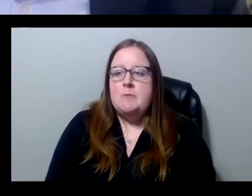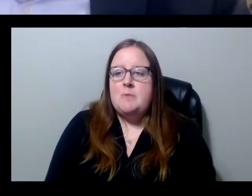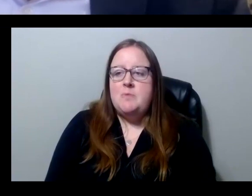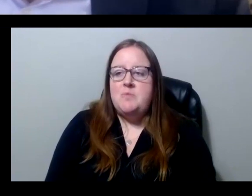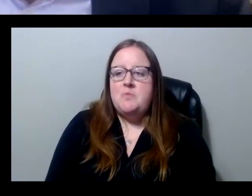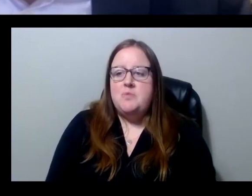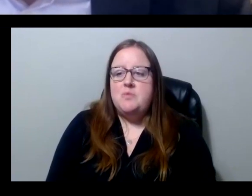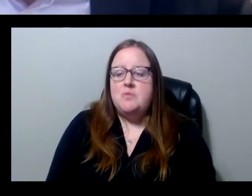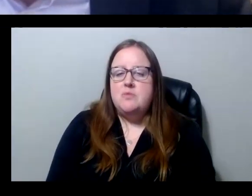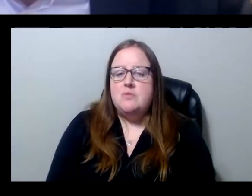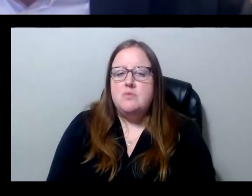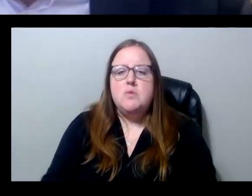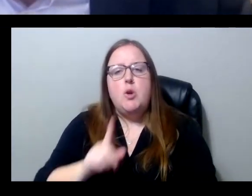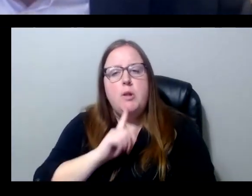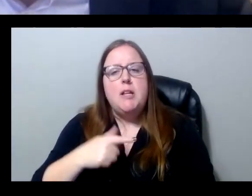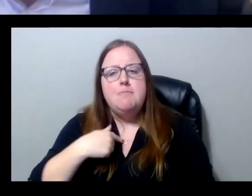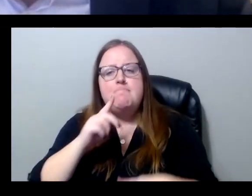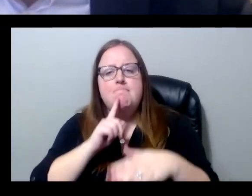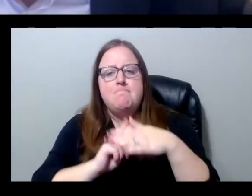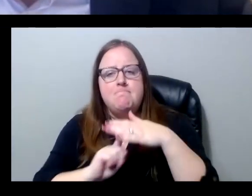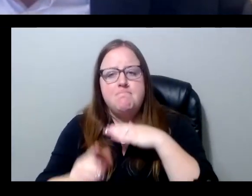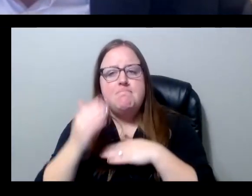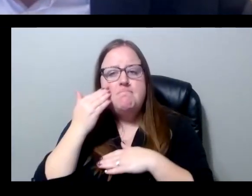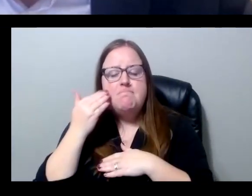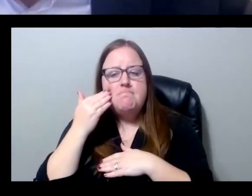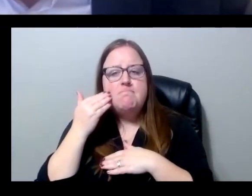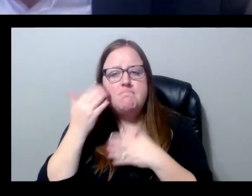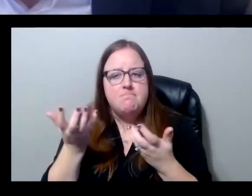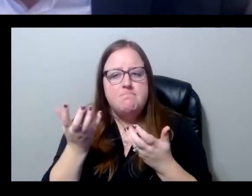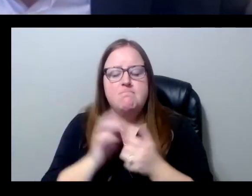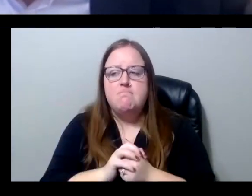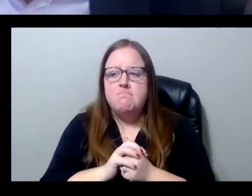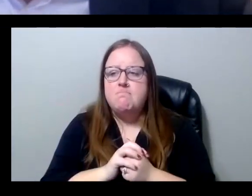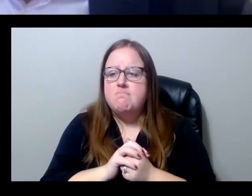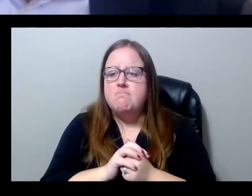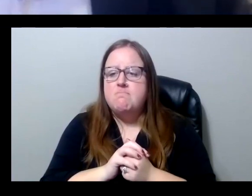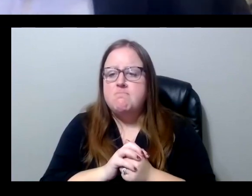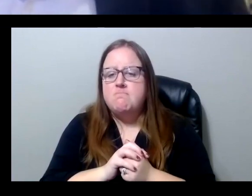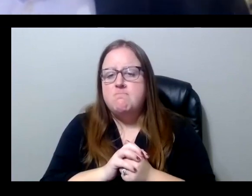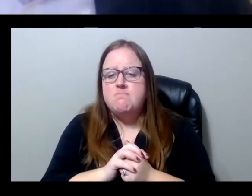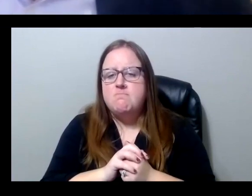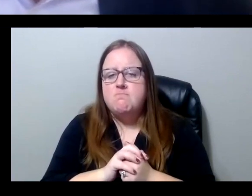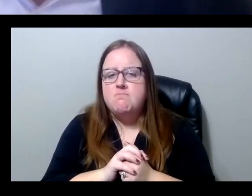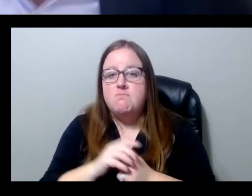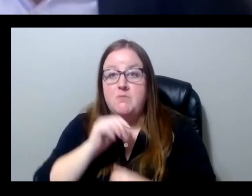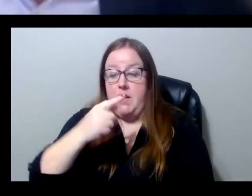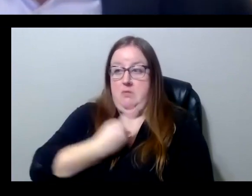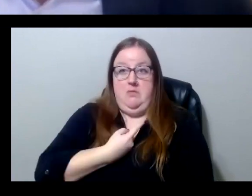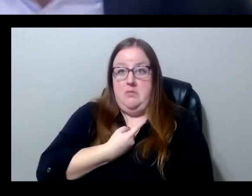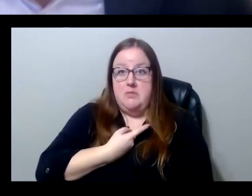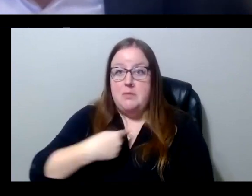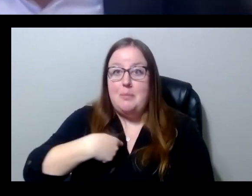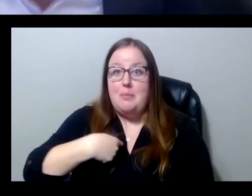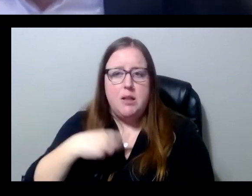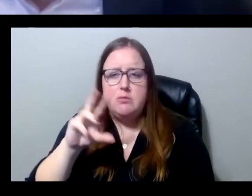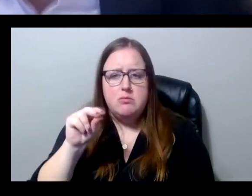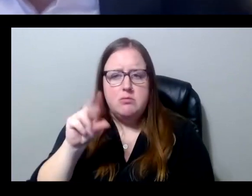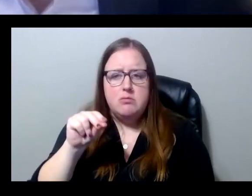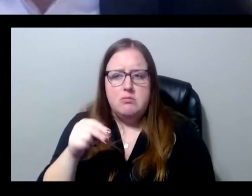had, even through the misery that they would eventually, and at times, certainly they didn't always have hope. And there